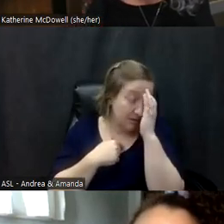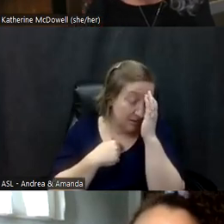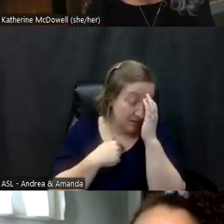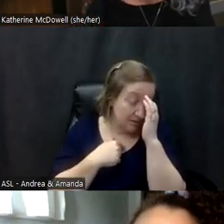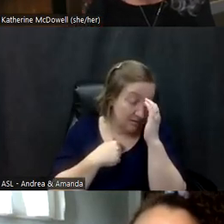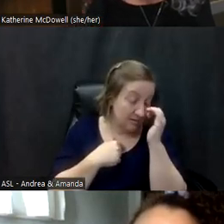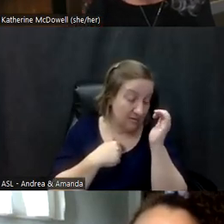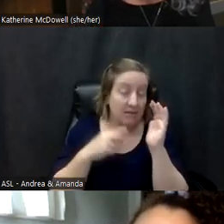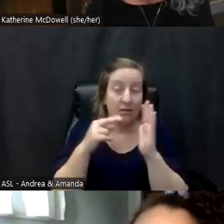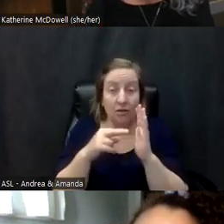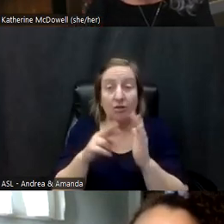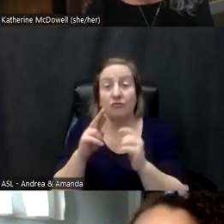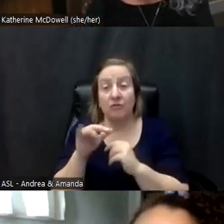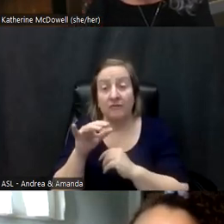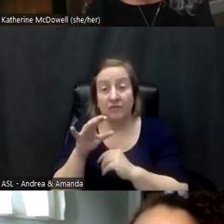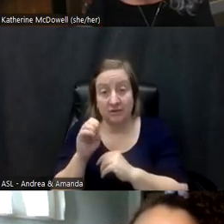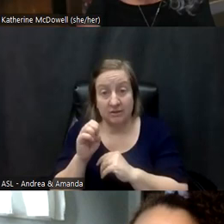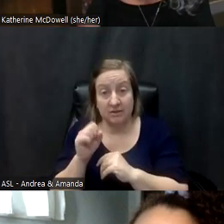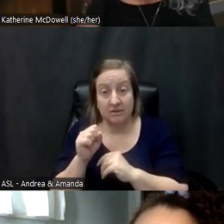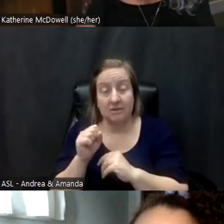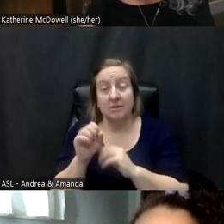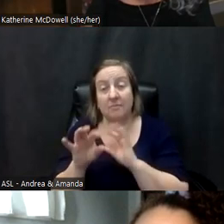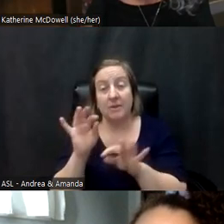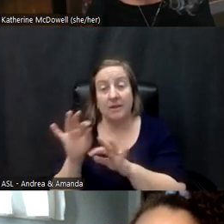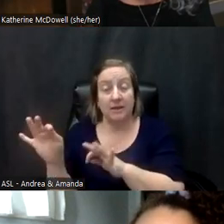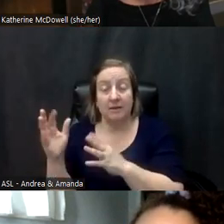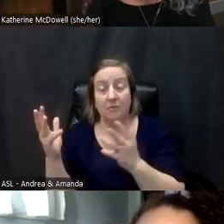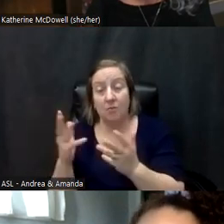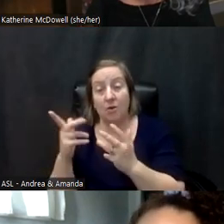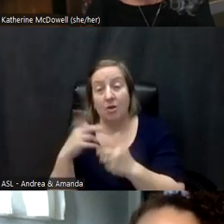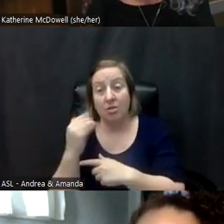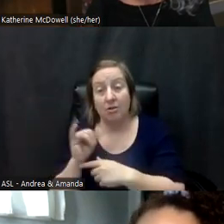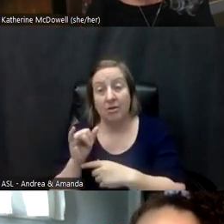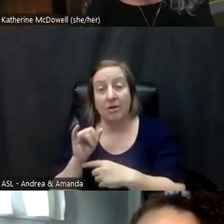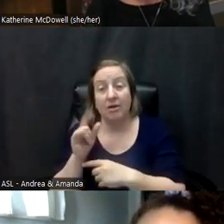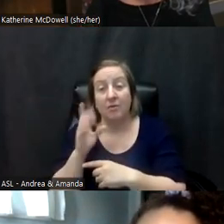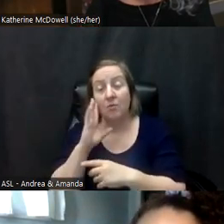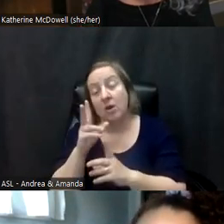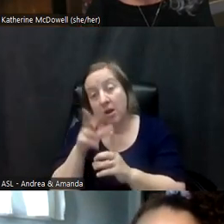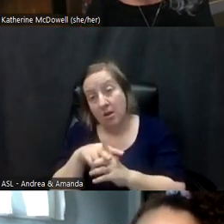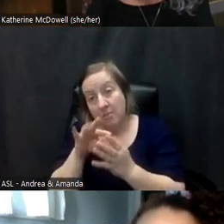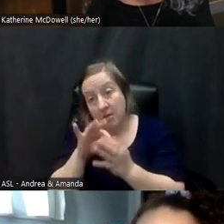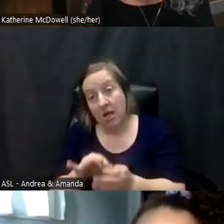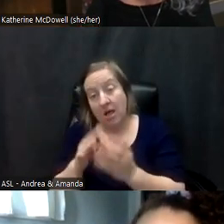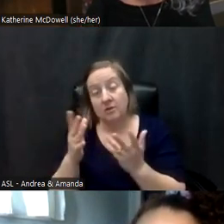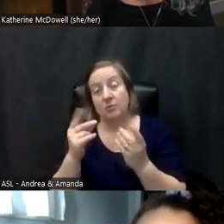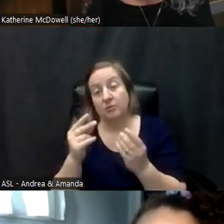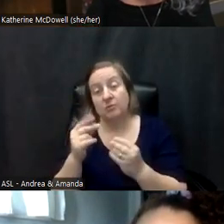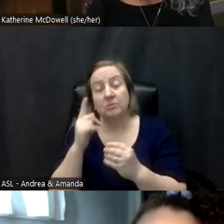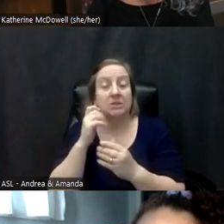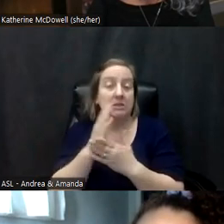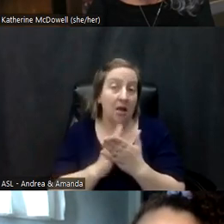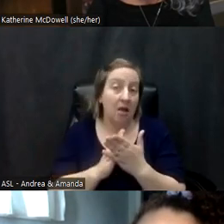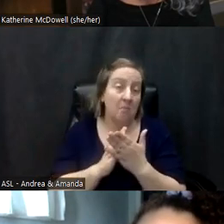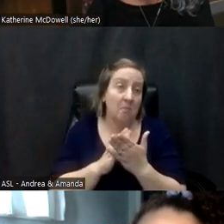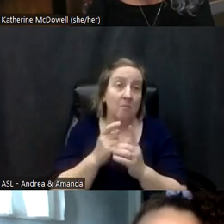the references, mm-hmm. and pick out ones that look like they would be applicable to what we're doing, because I mean some of them are